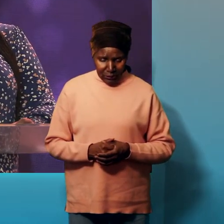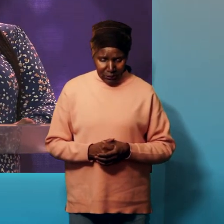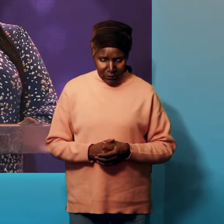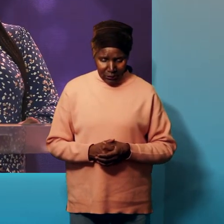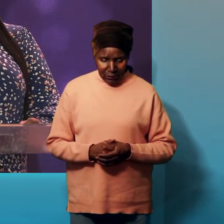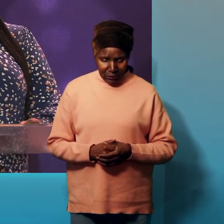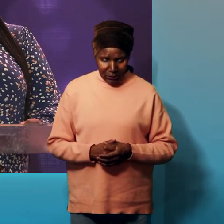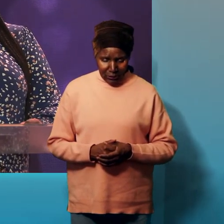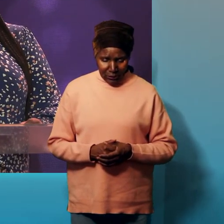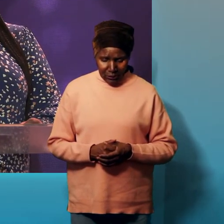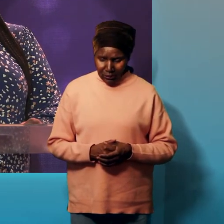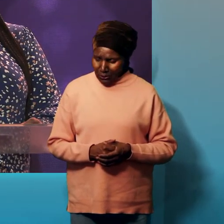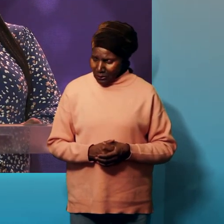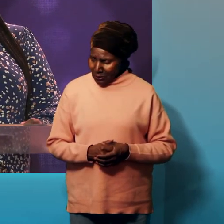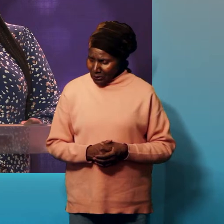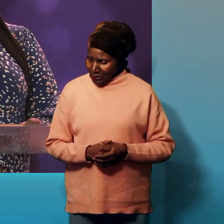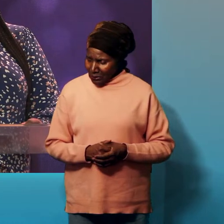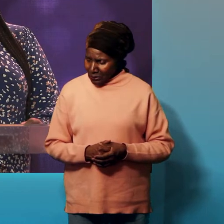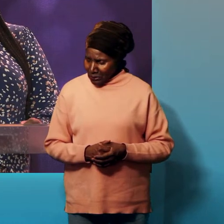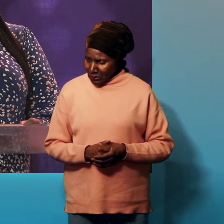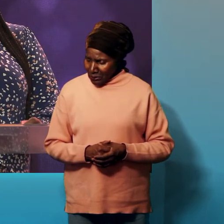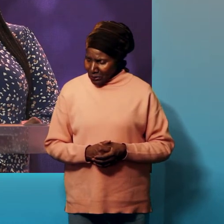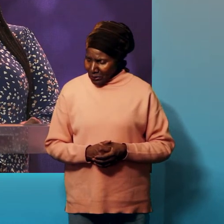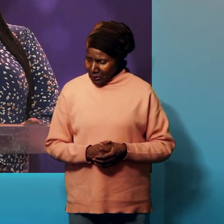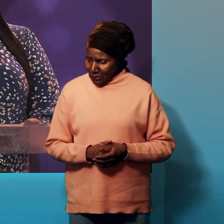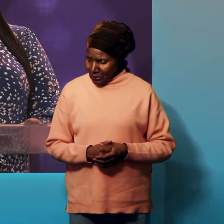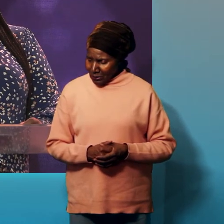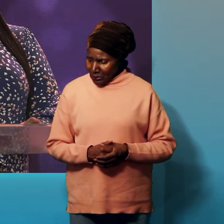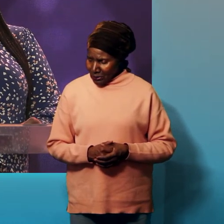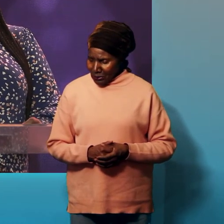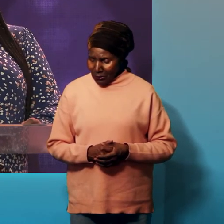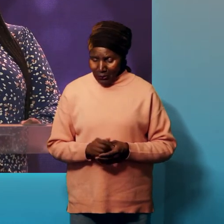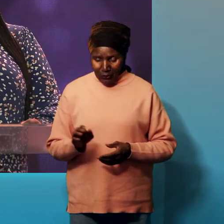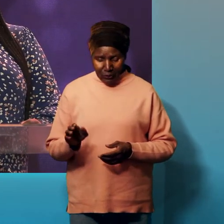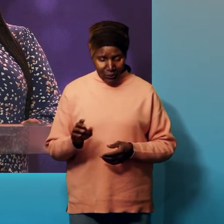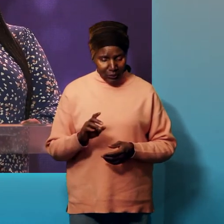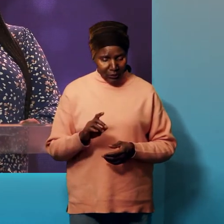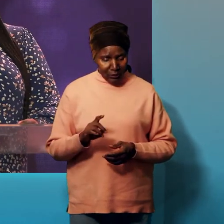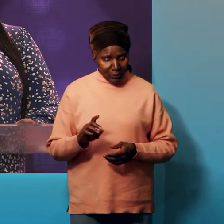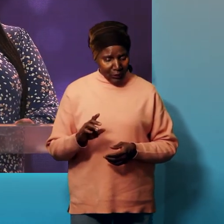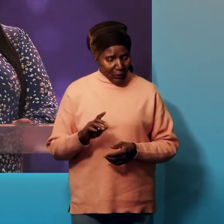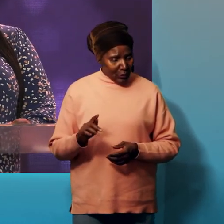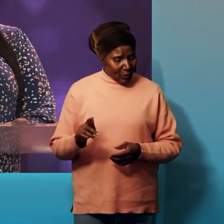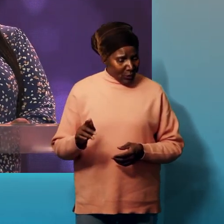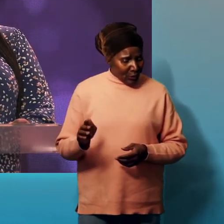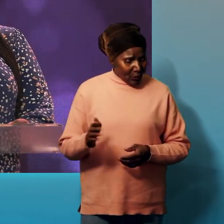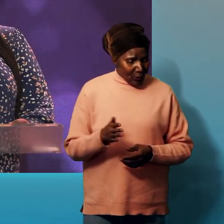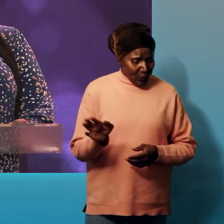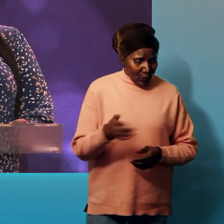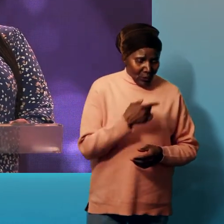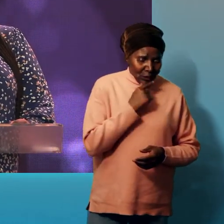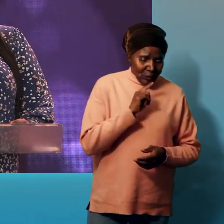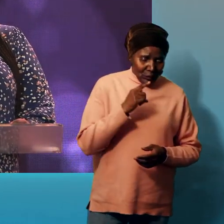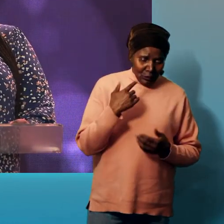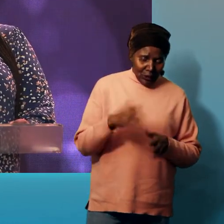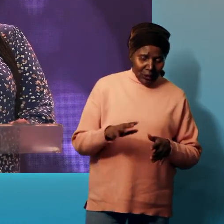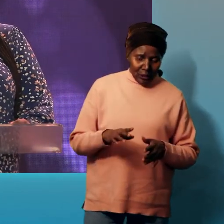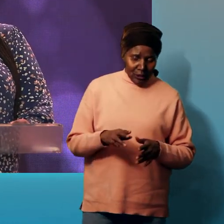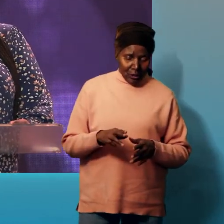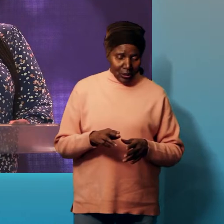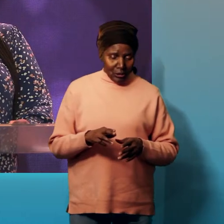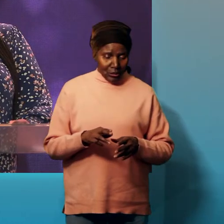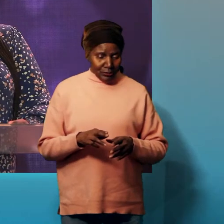I stand now, Lord, for everyone who has lost somebody this way, a